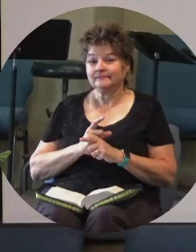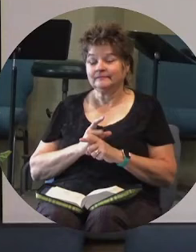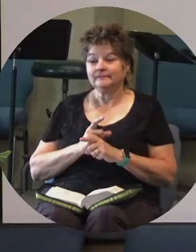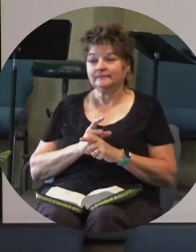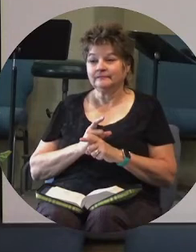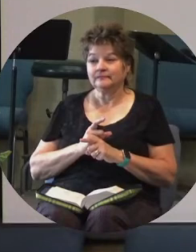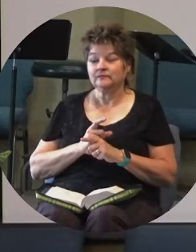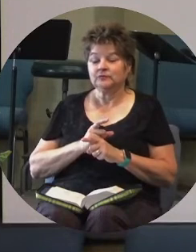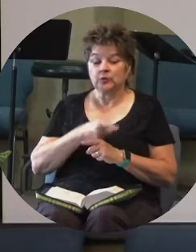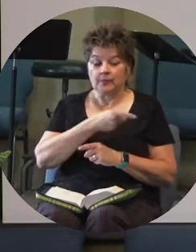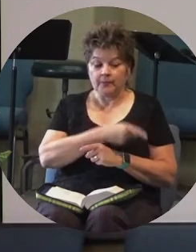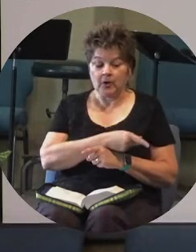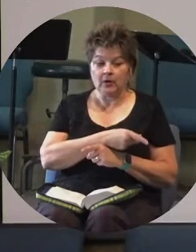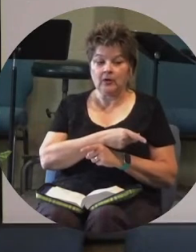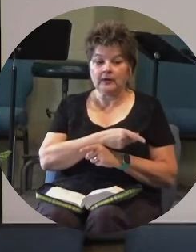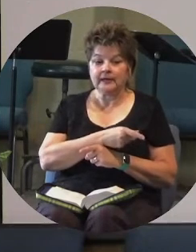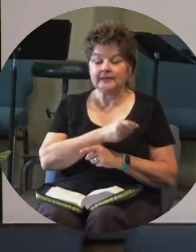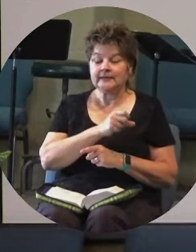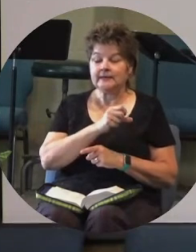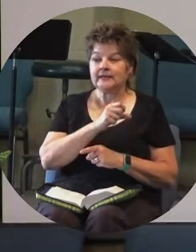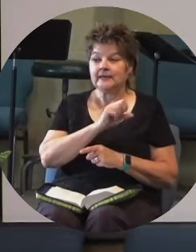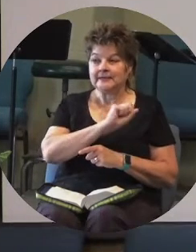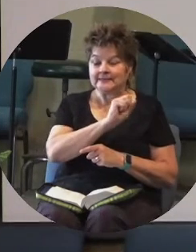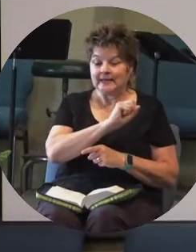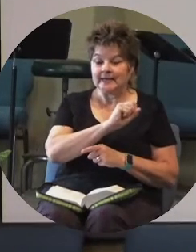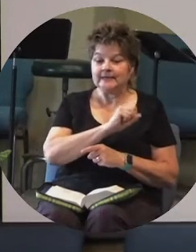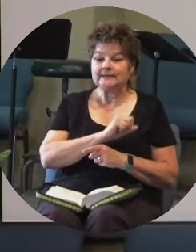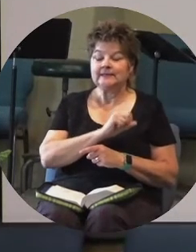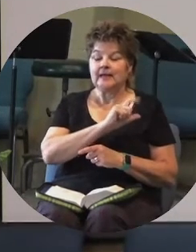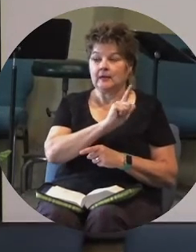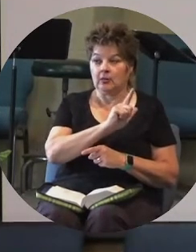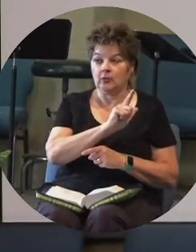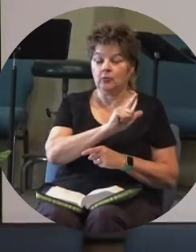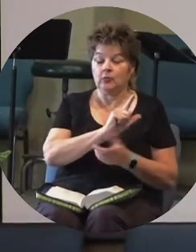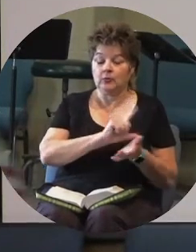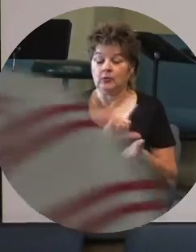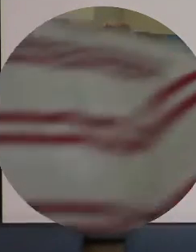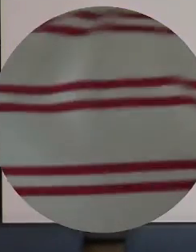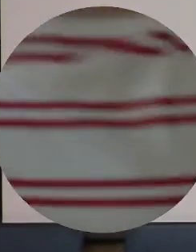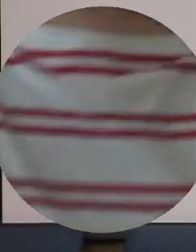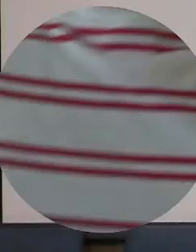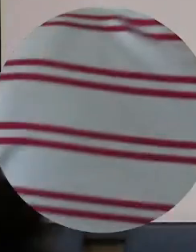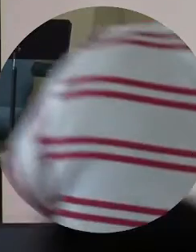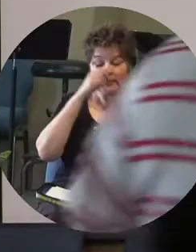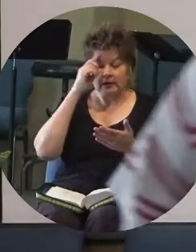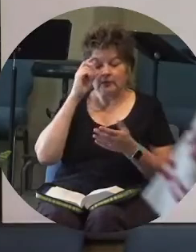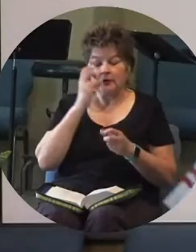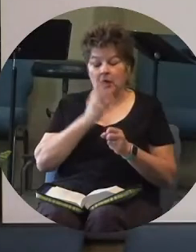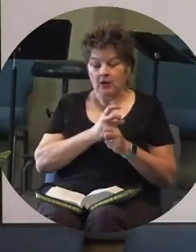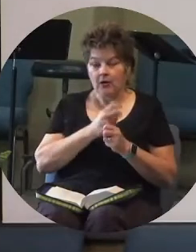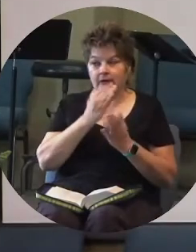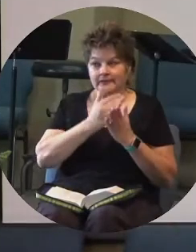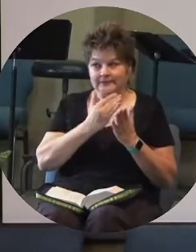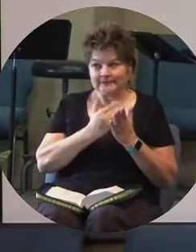so Paul and Silas and Luke and all of his group, we're going to learn a real tough lesson.